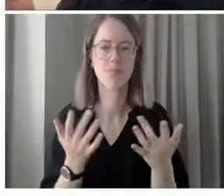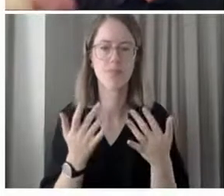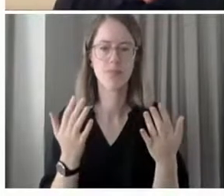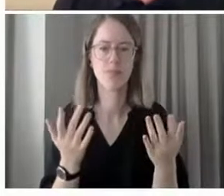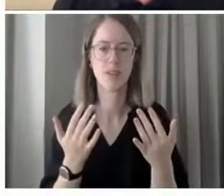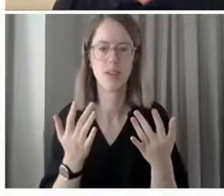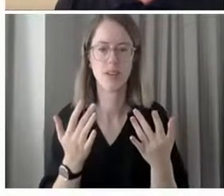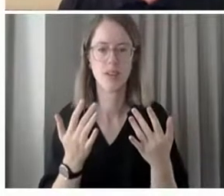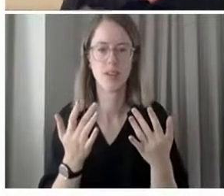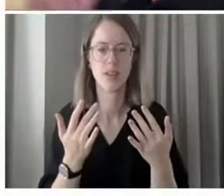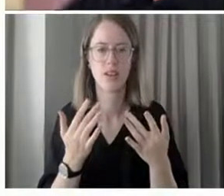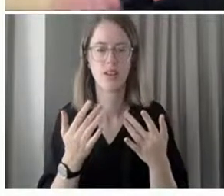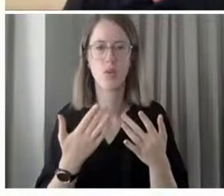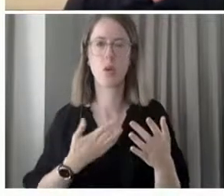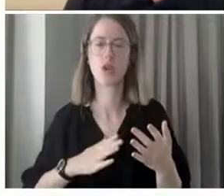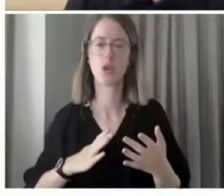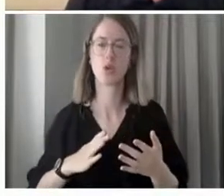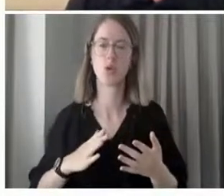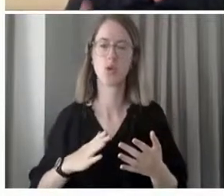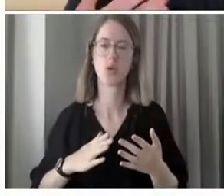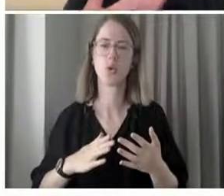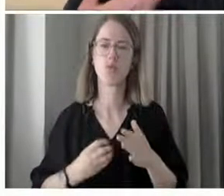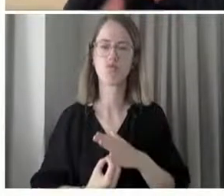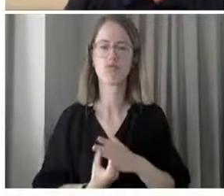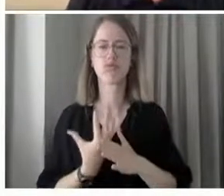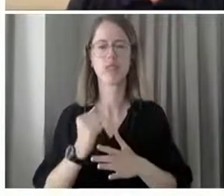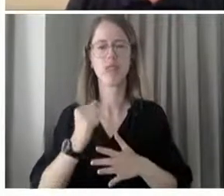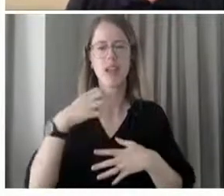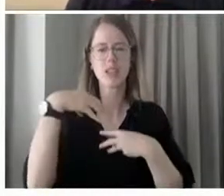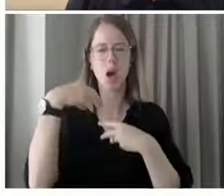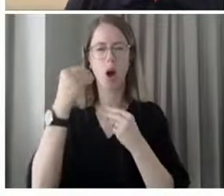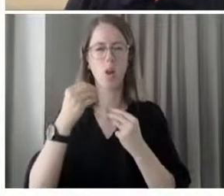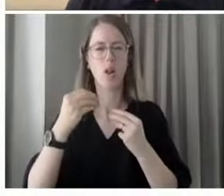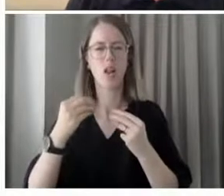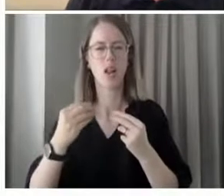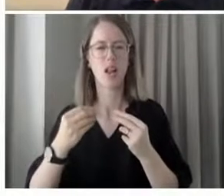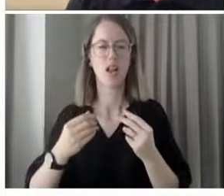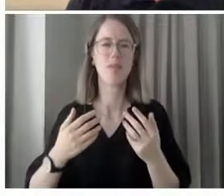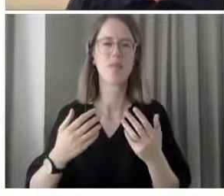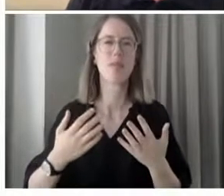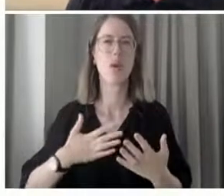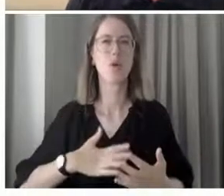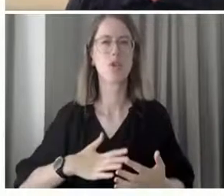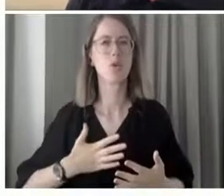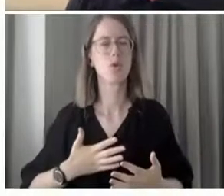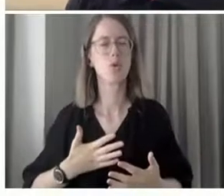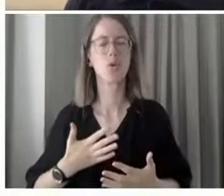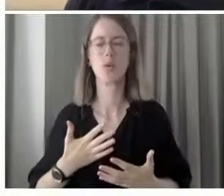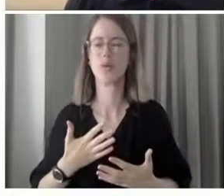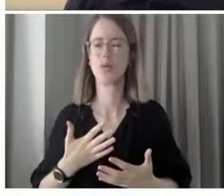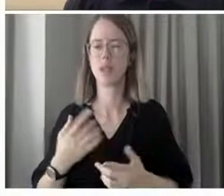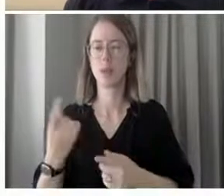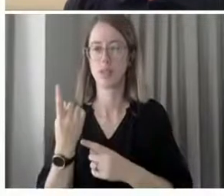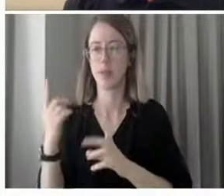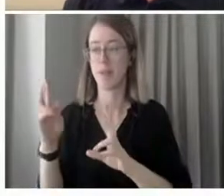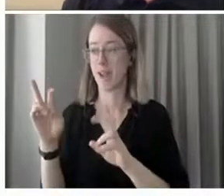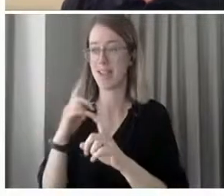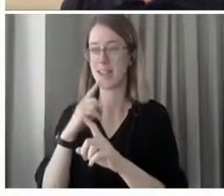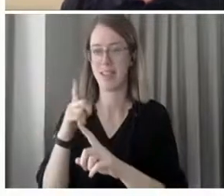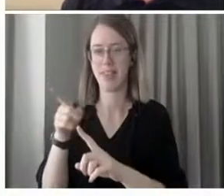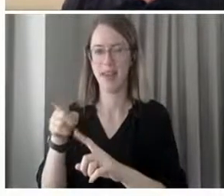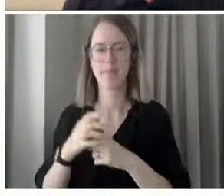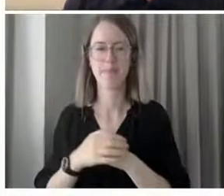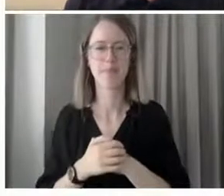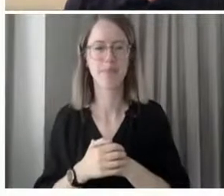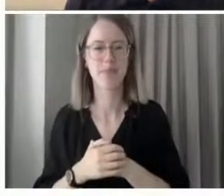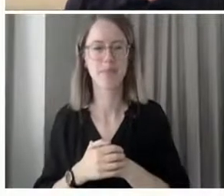food for the soul, which ticks up a little bit higher. I like that as a phrase. We took that from somebody's phrase.